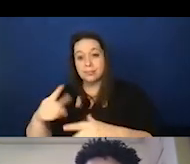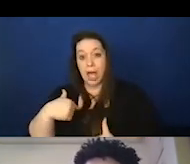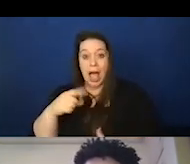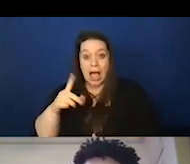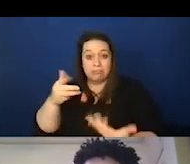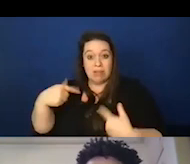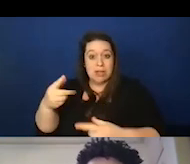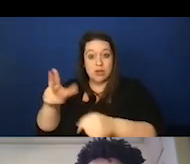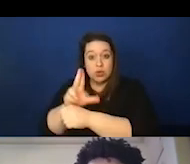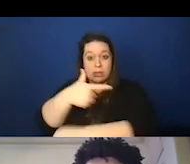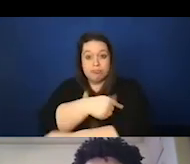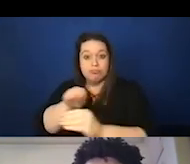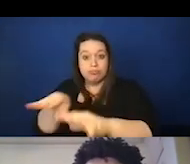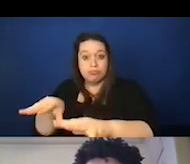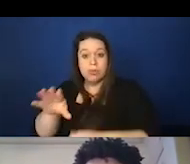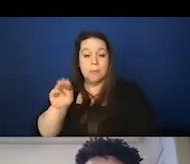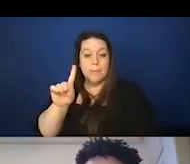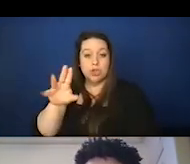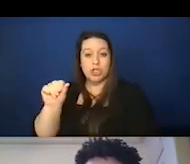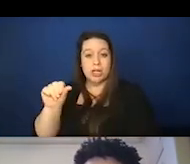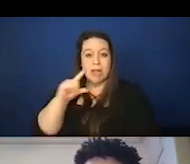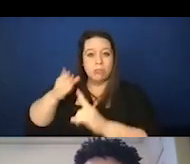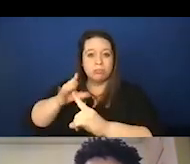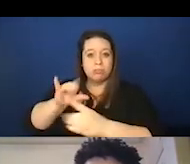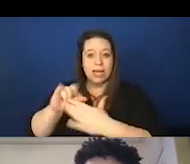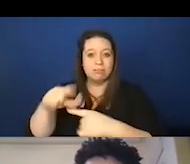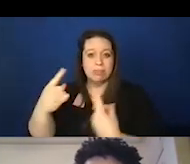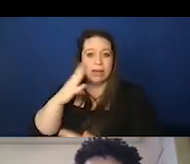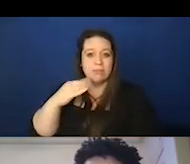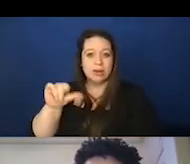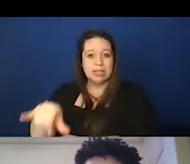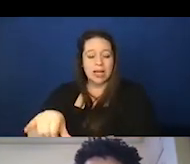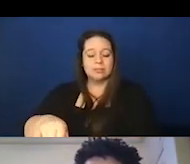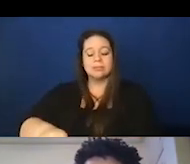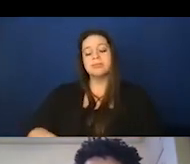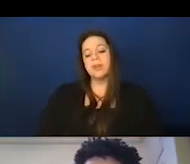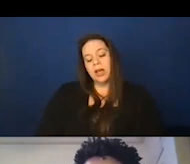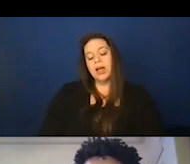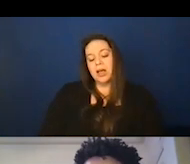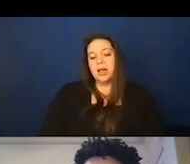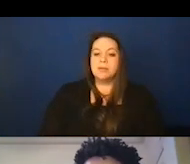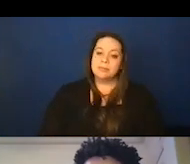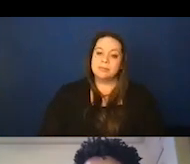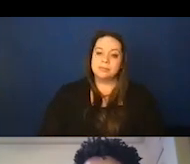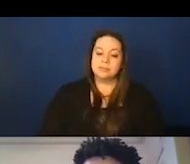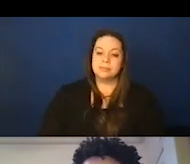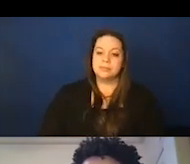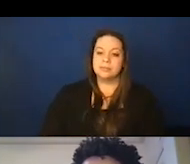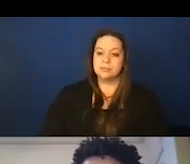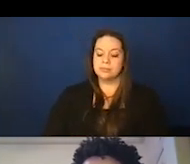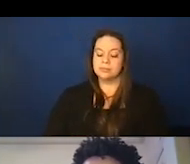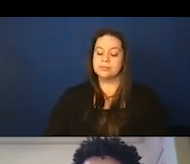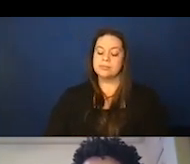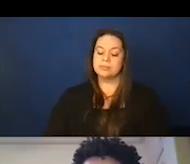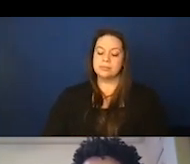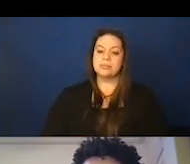stick to that Mhm. because that's the experience I've gotten. So I think that's the biggest thing. When these vaccines, the difficult part of